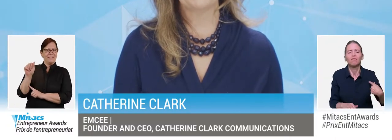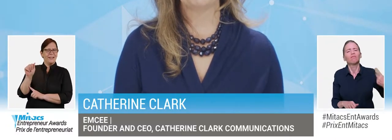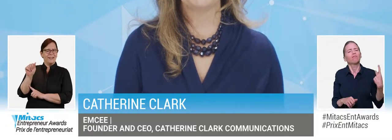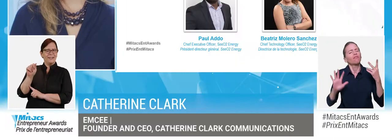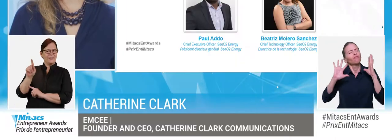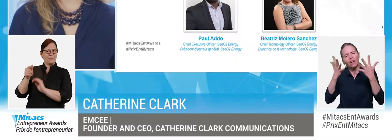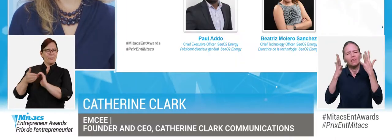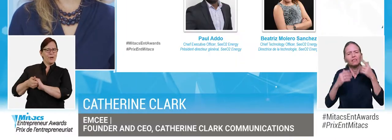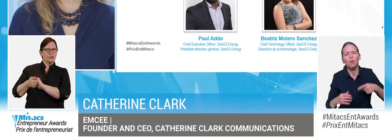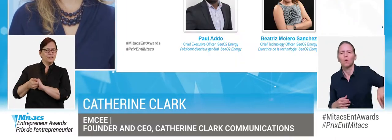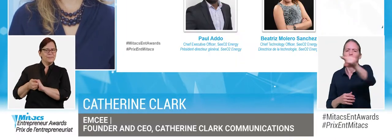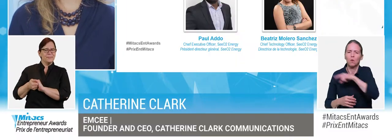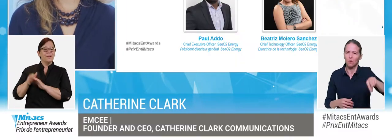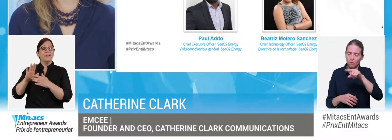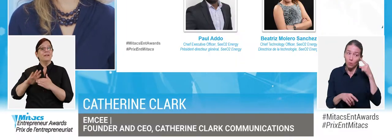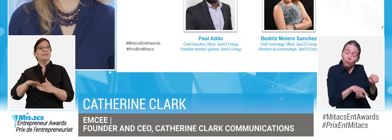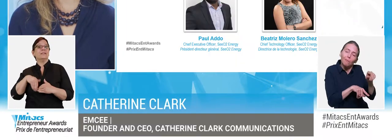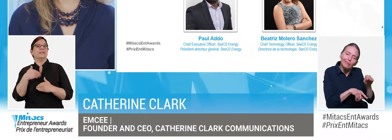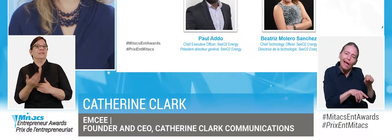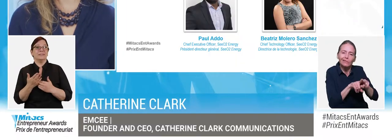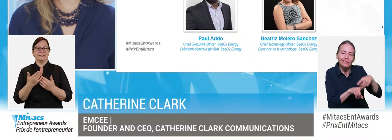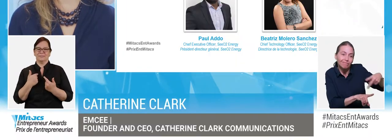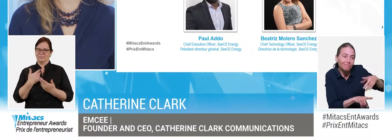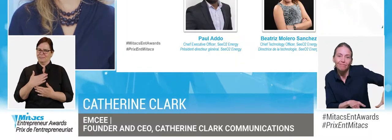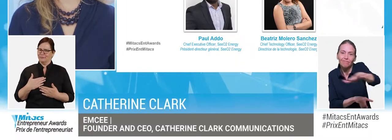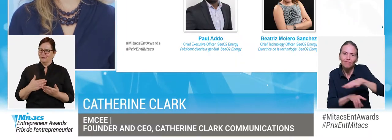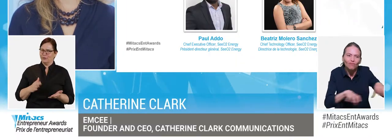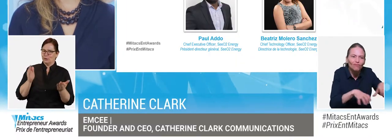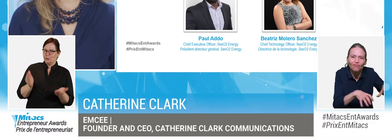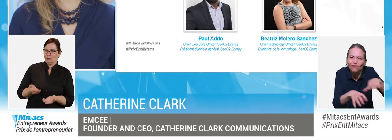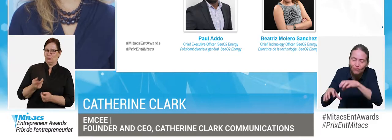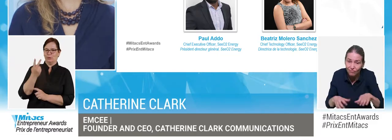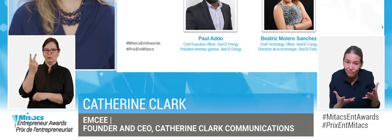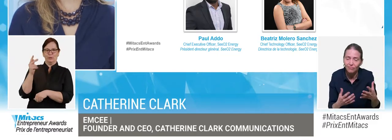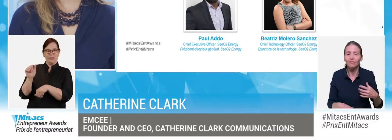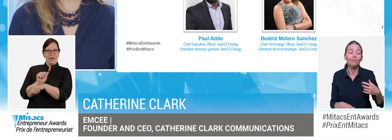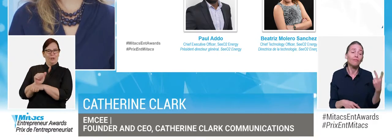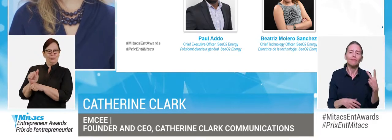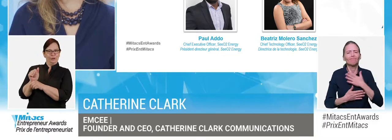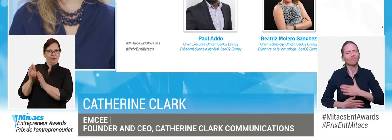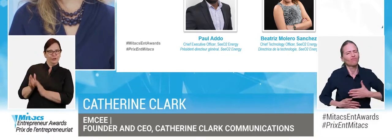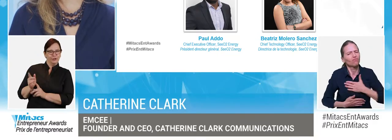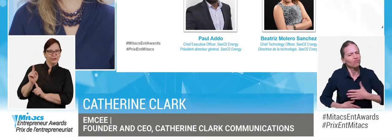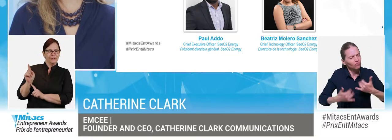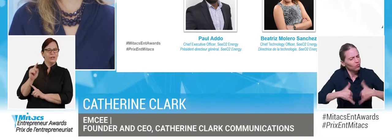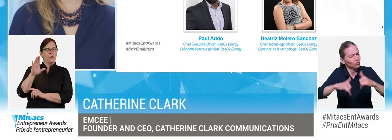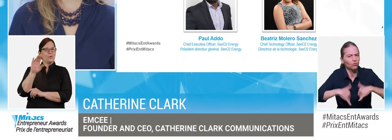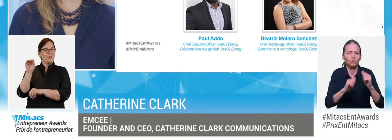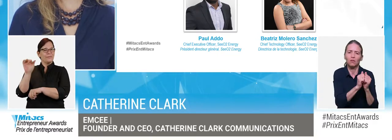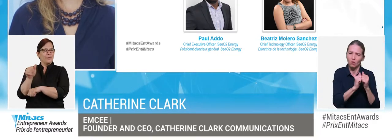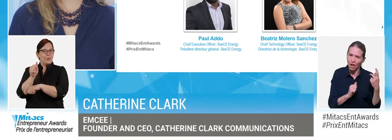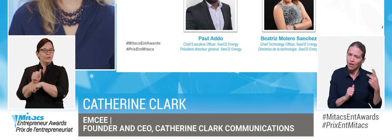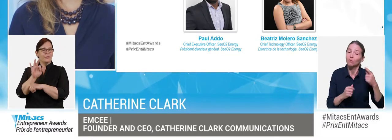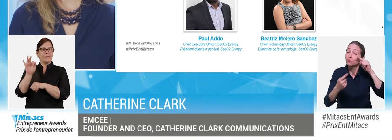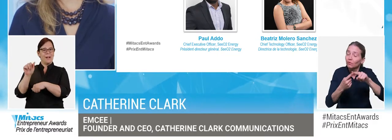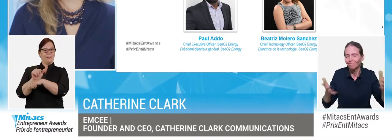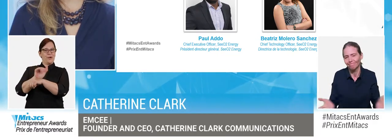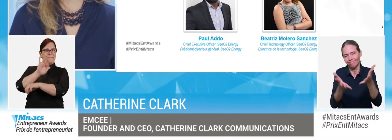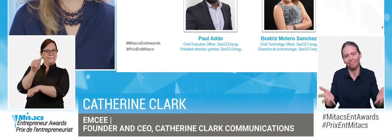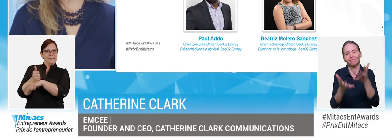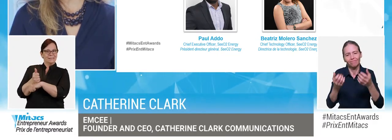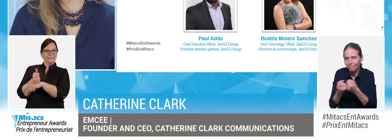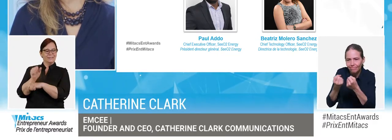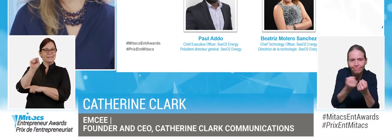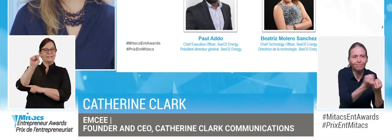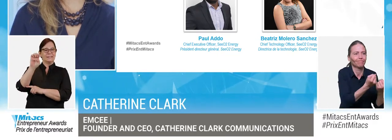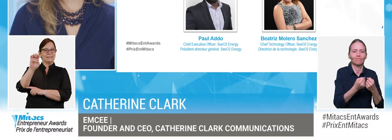our program today, it is my pleasure to introduce two entrepreneurs, the co-founders of Alberta-based CO2 Energy, who trace